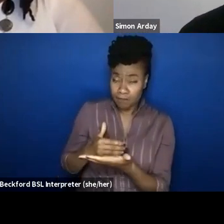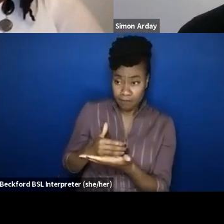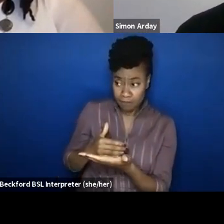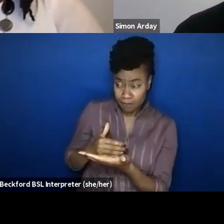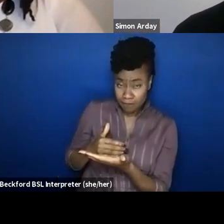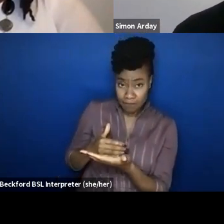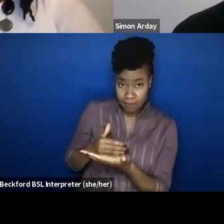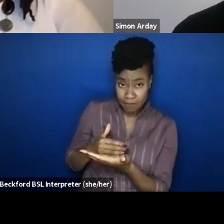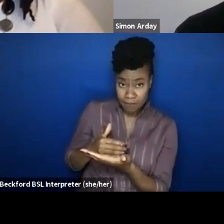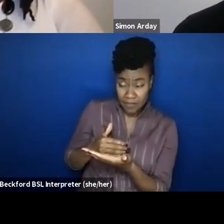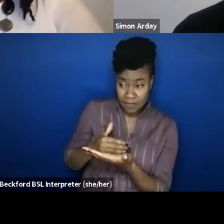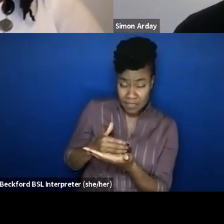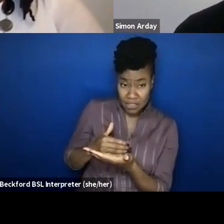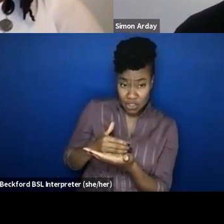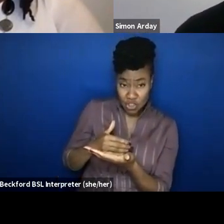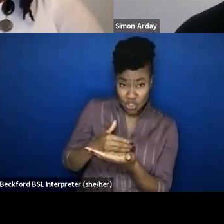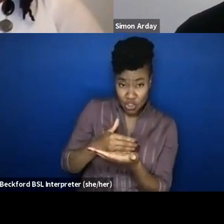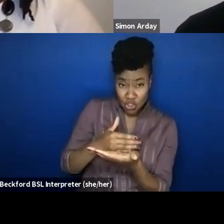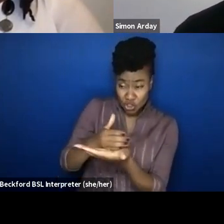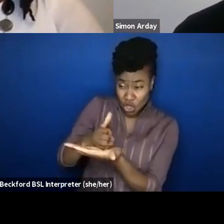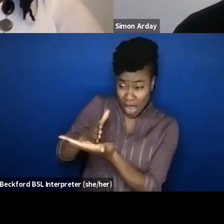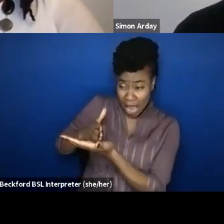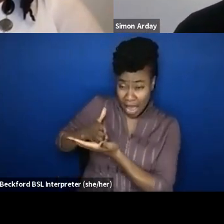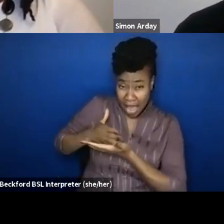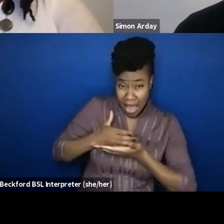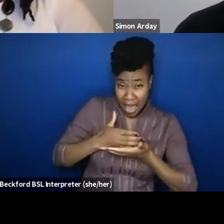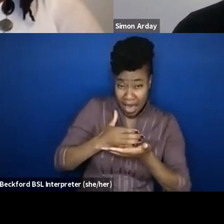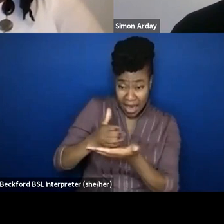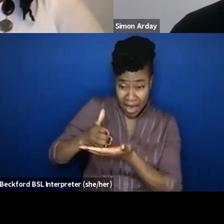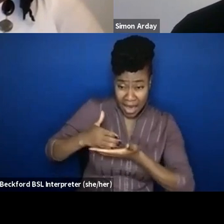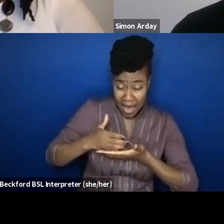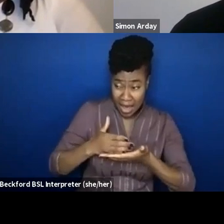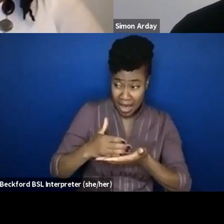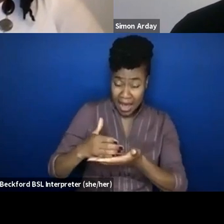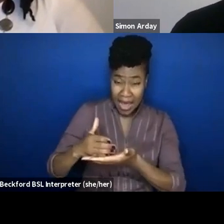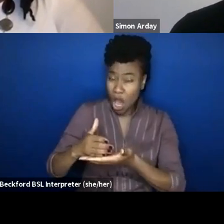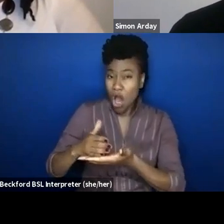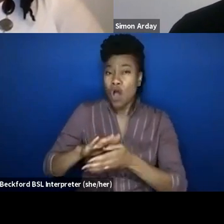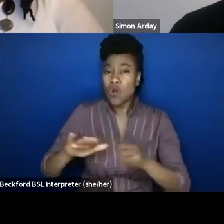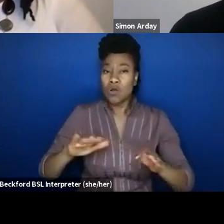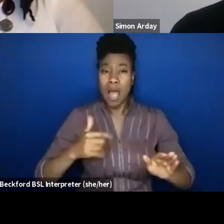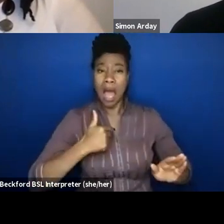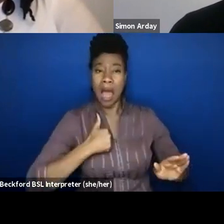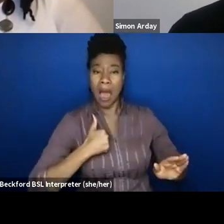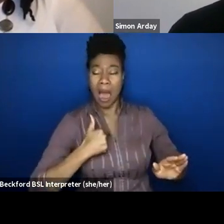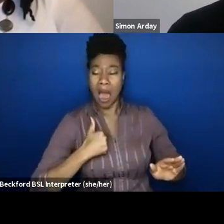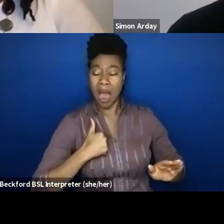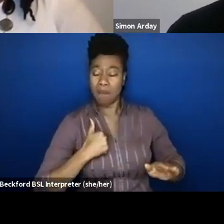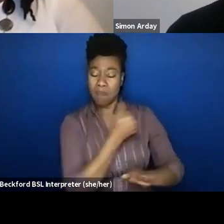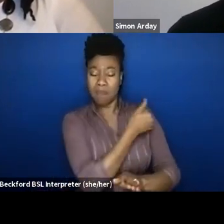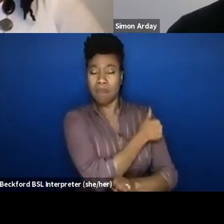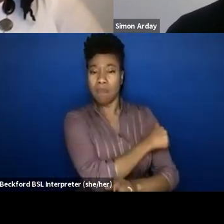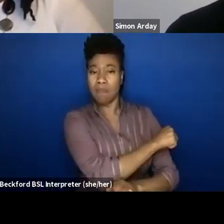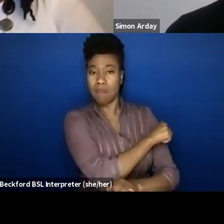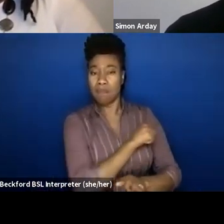able to kind of share that space, it doesn't become about I'm a practitioner, you're a patient. It's we're both